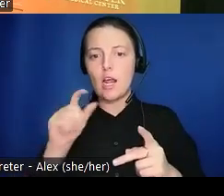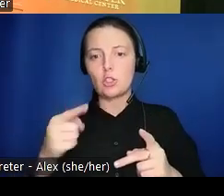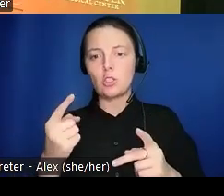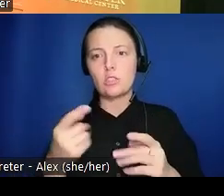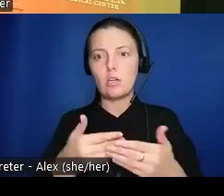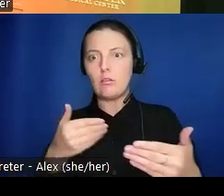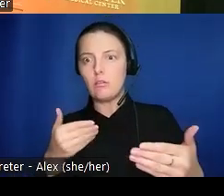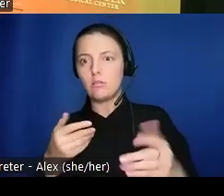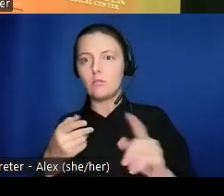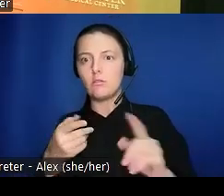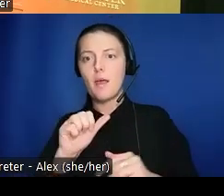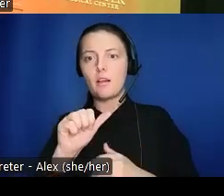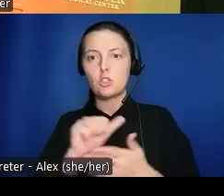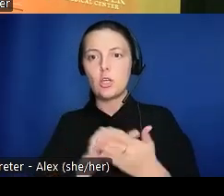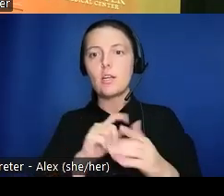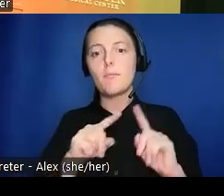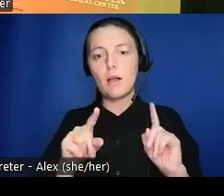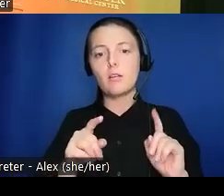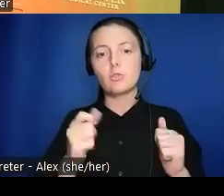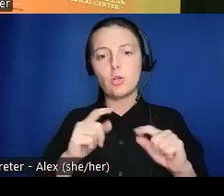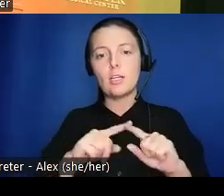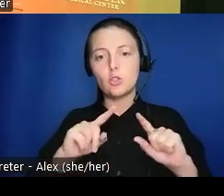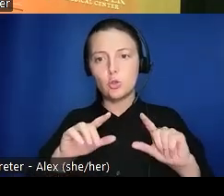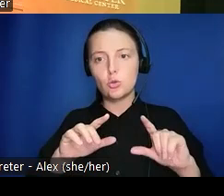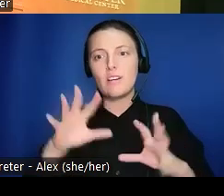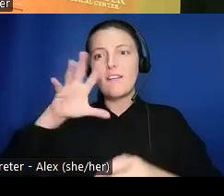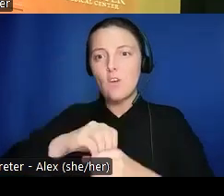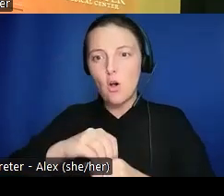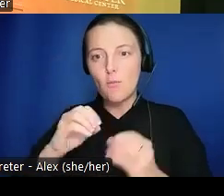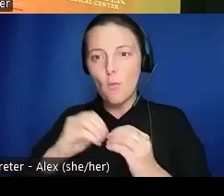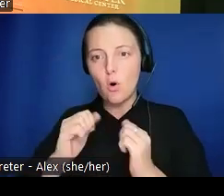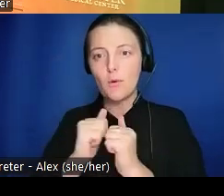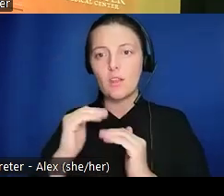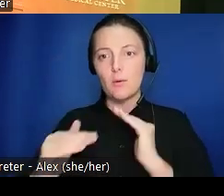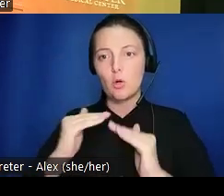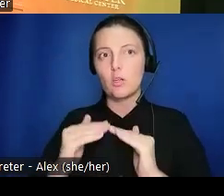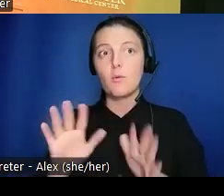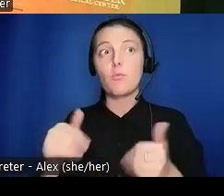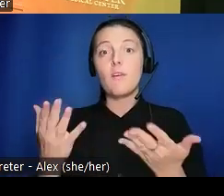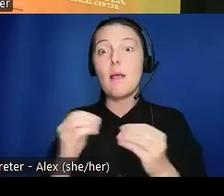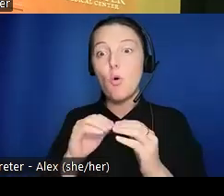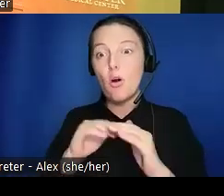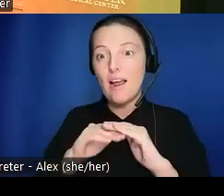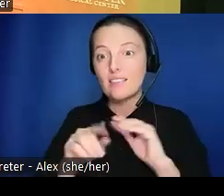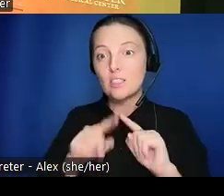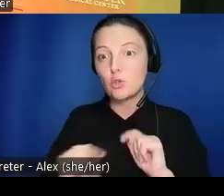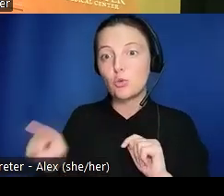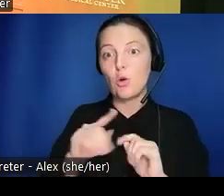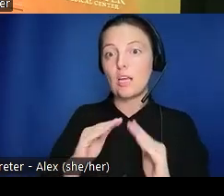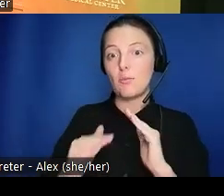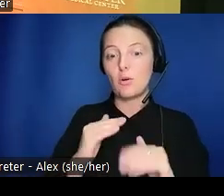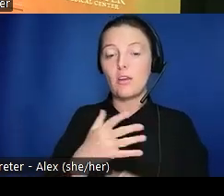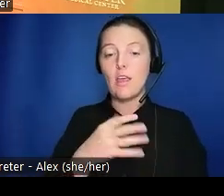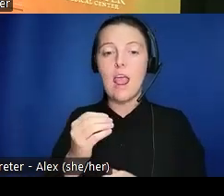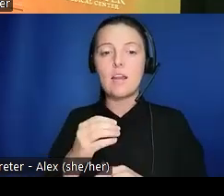with the community, providing more access to the community, and be able to more work closer.